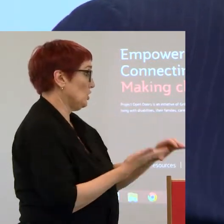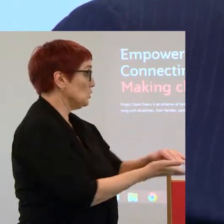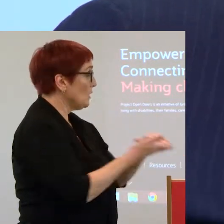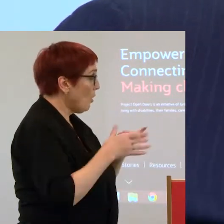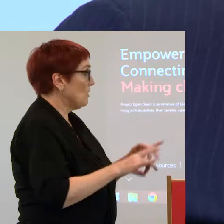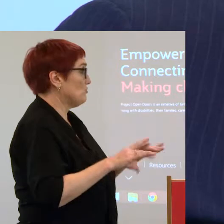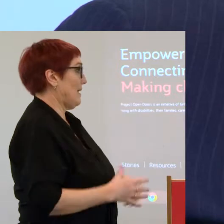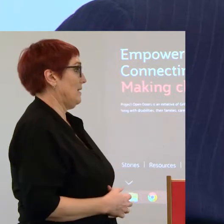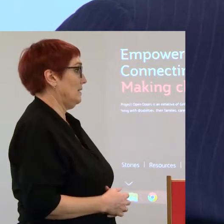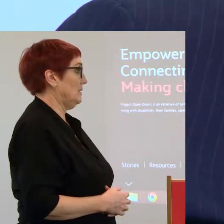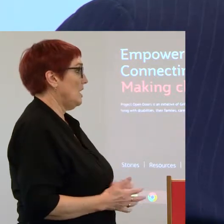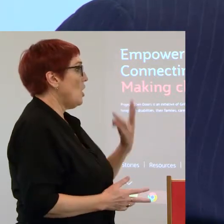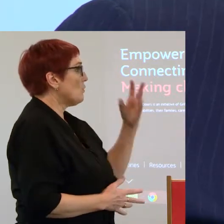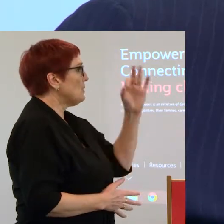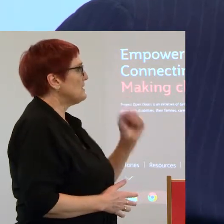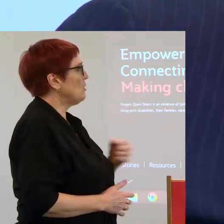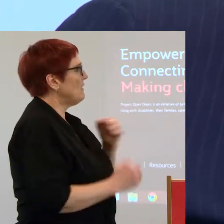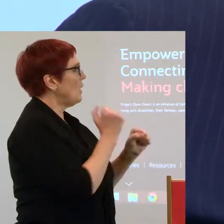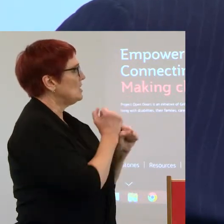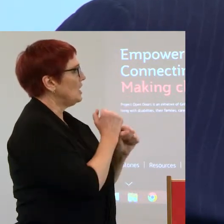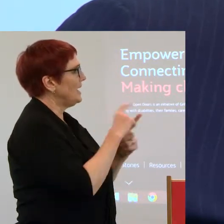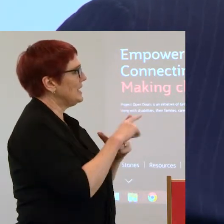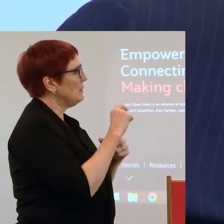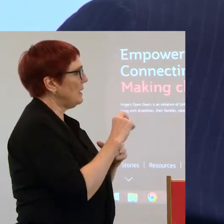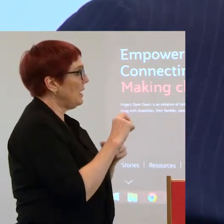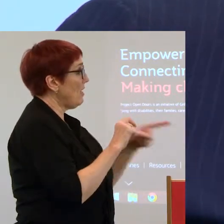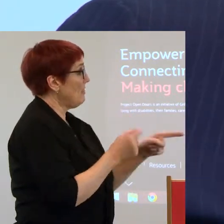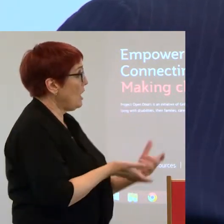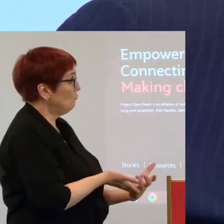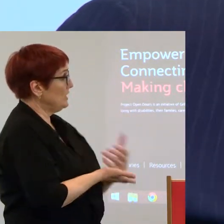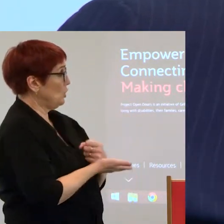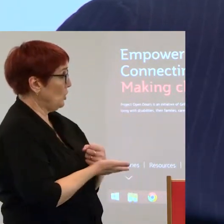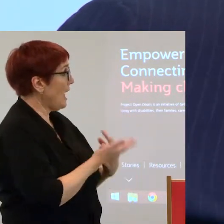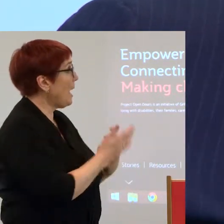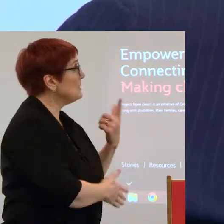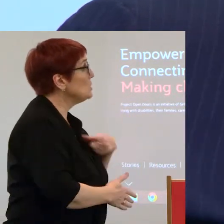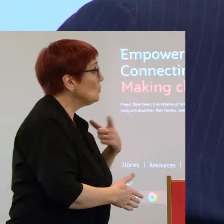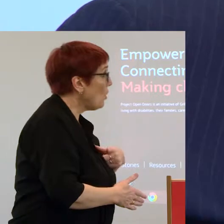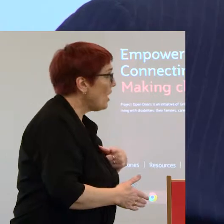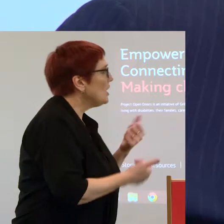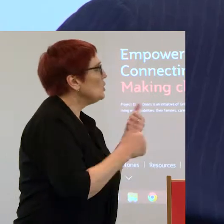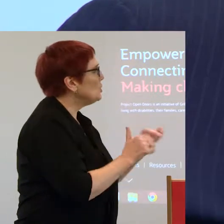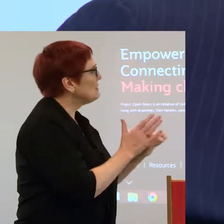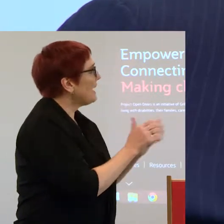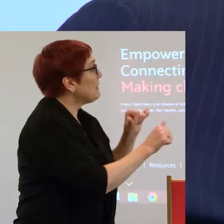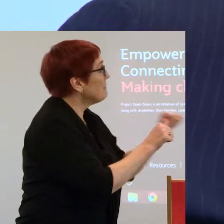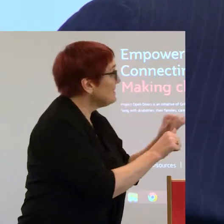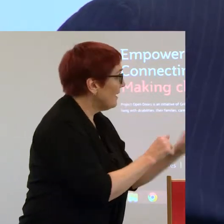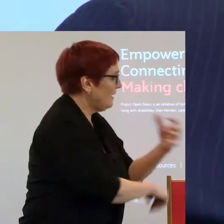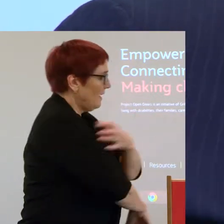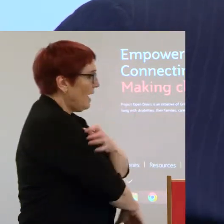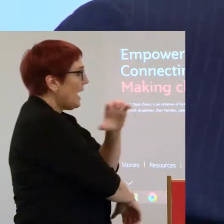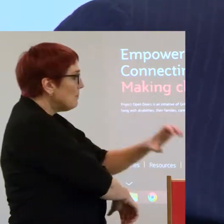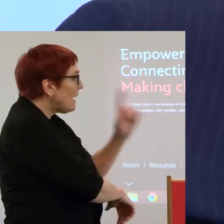Australia, 3% of our GDP. And that return is because of better use of money, empowering